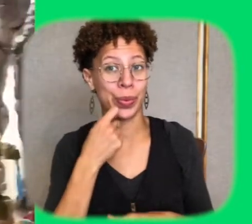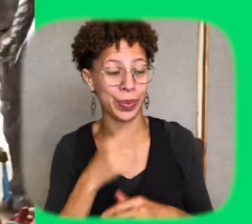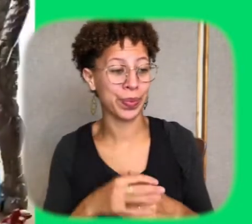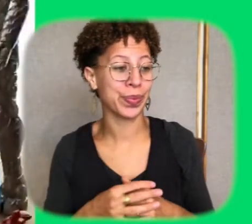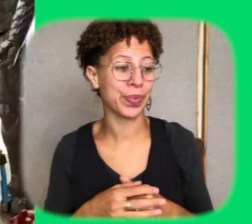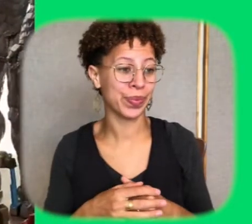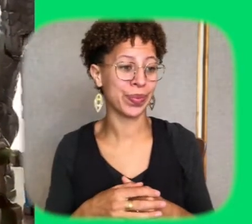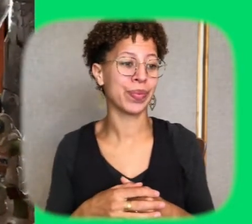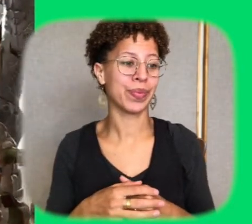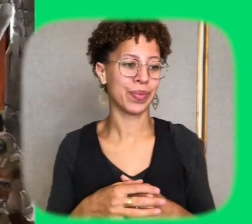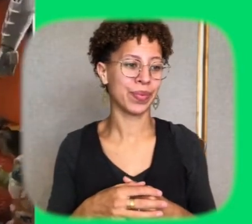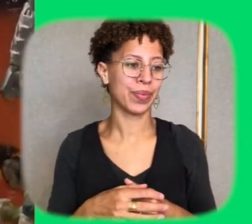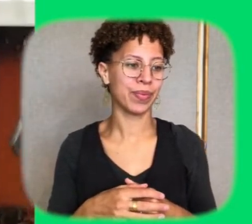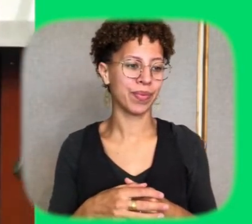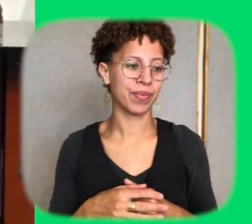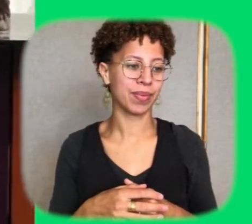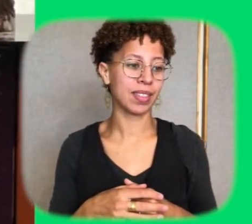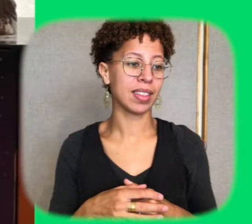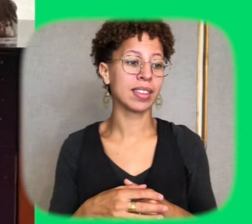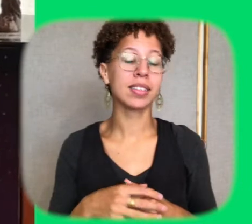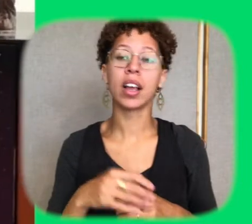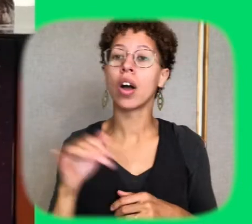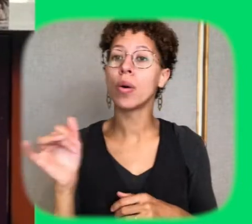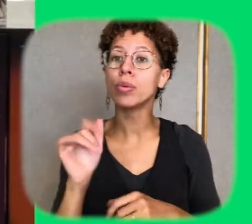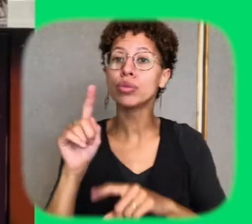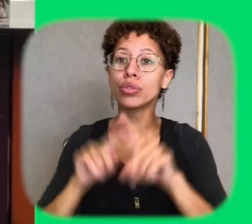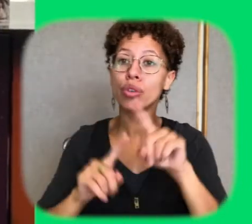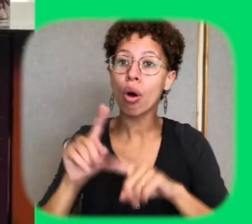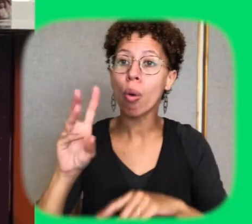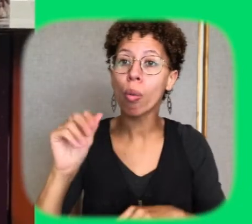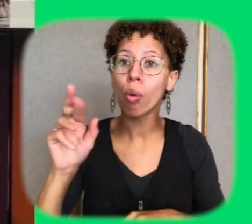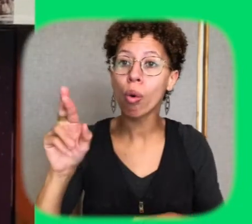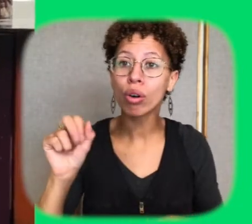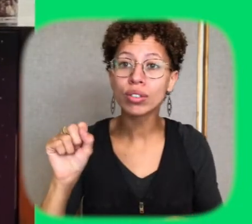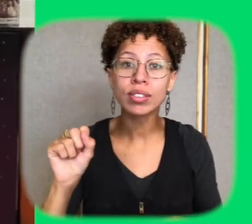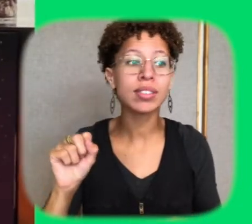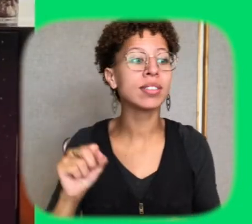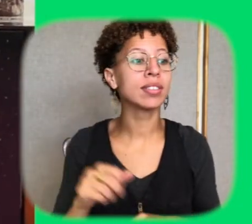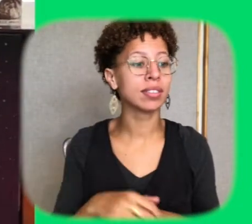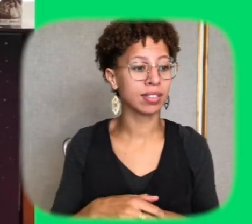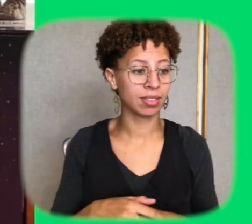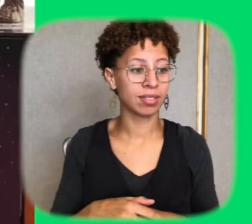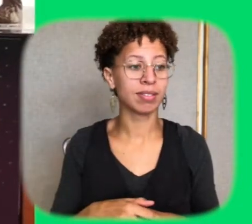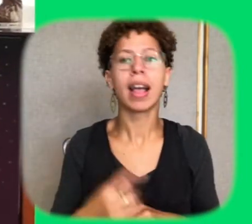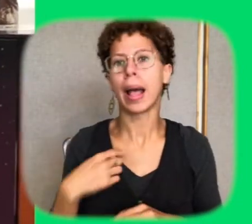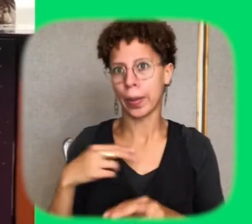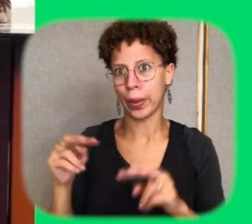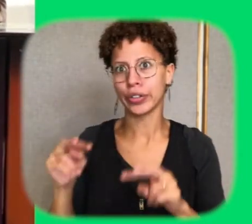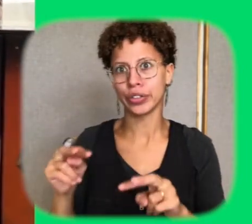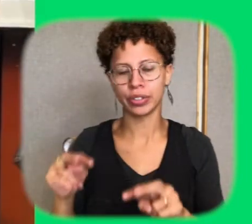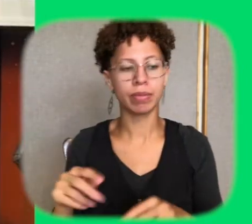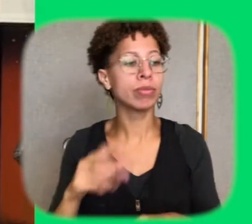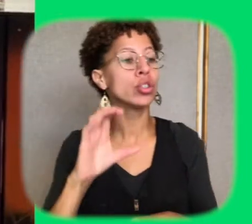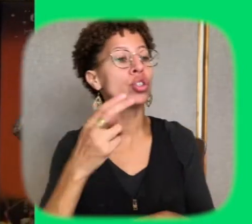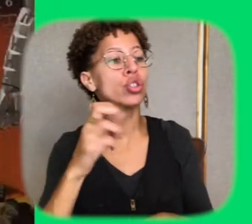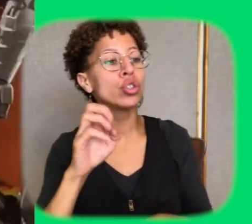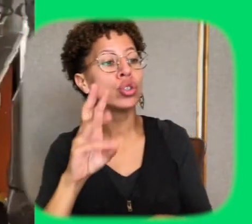And you've got some Star Wars there. I watch Star Wars. Well, there's Chewbacca. Oh, yeah. Why,